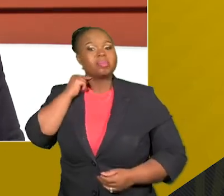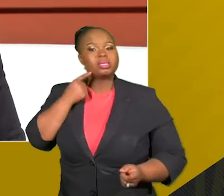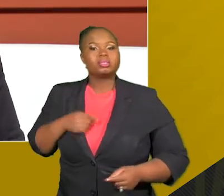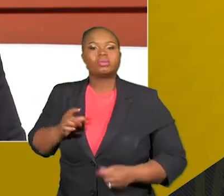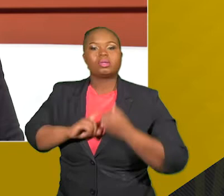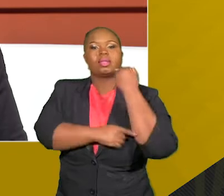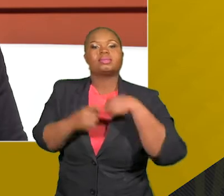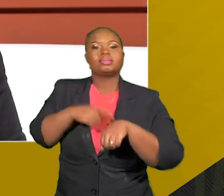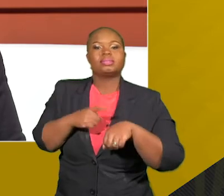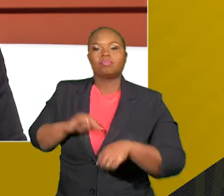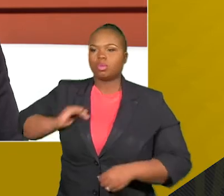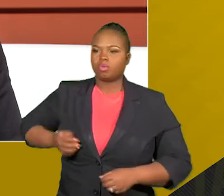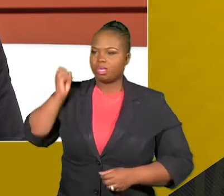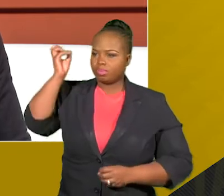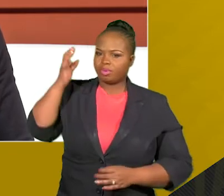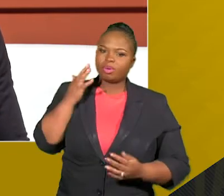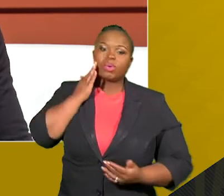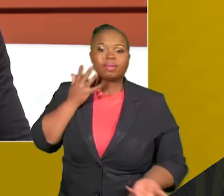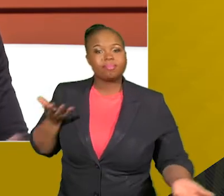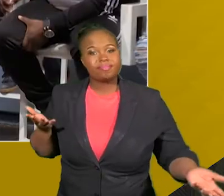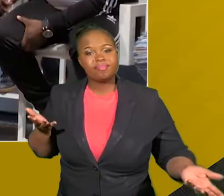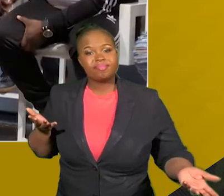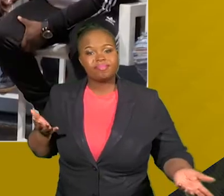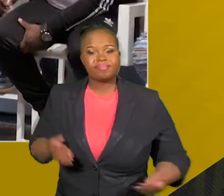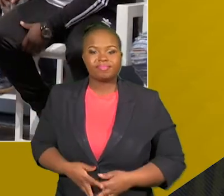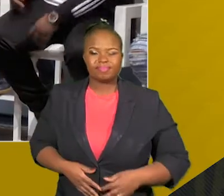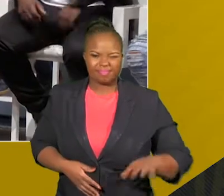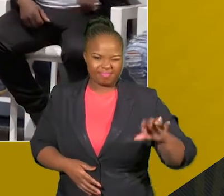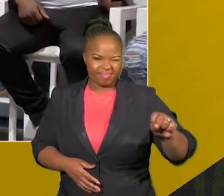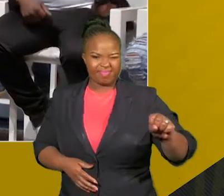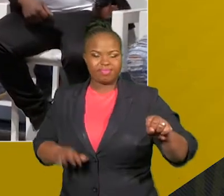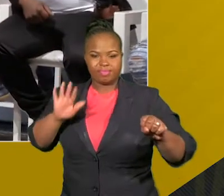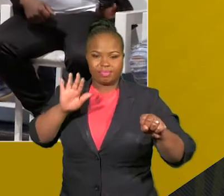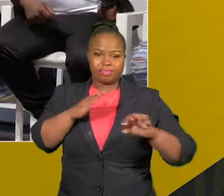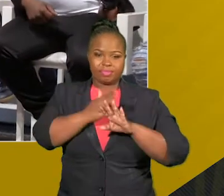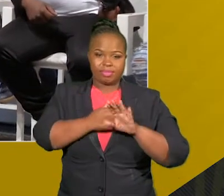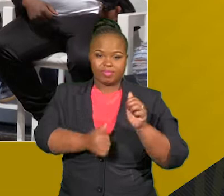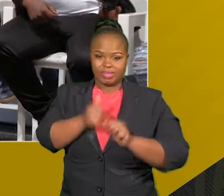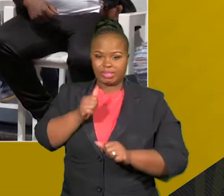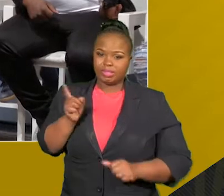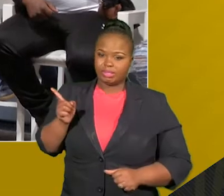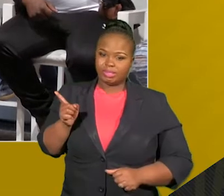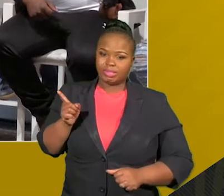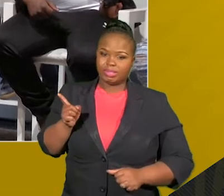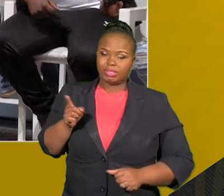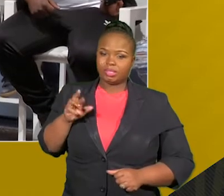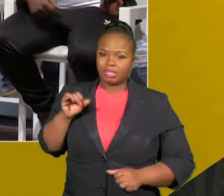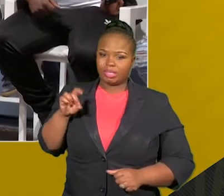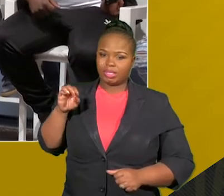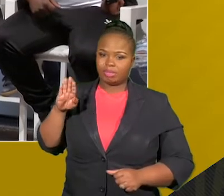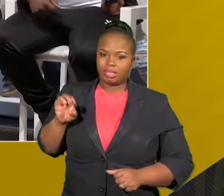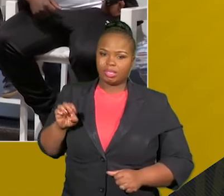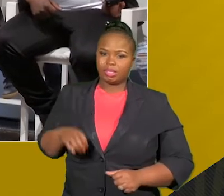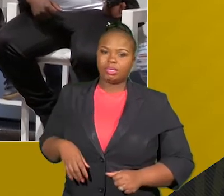when was the last time a woman preached? Okay, before, just yeah, I think let me go to Babu Uluxalo Uratabela. I